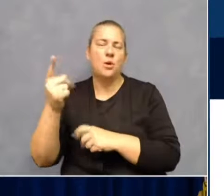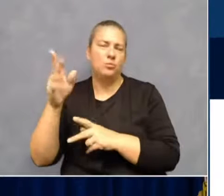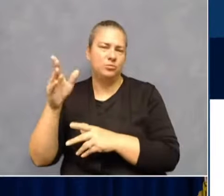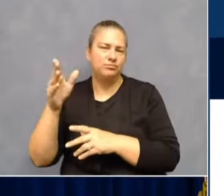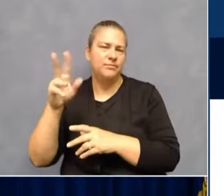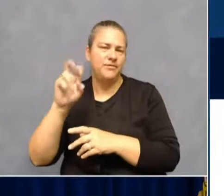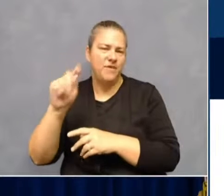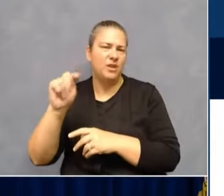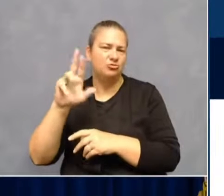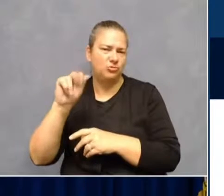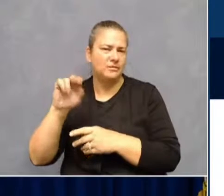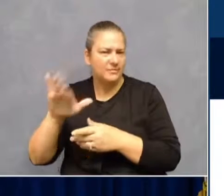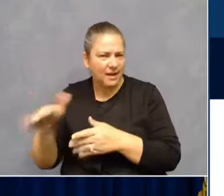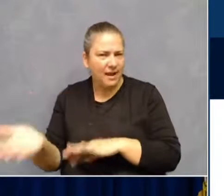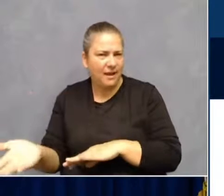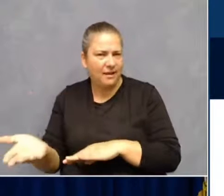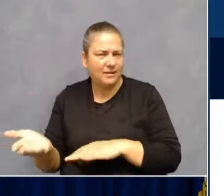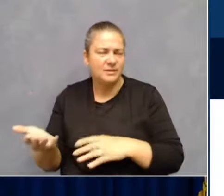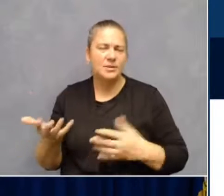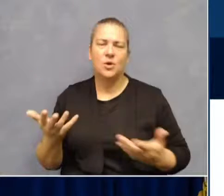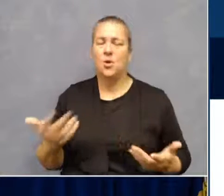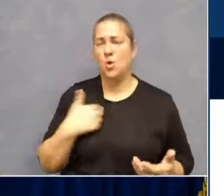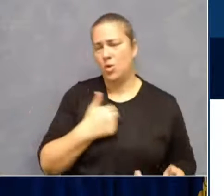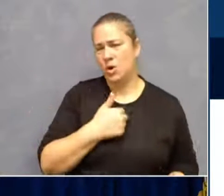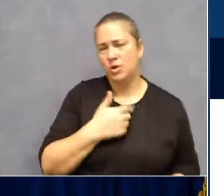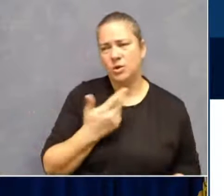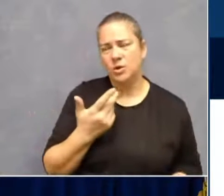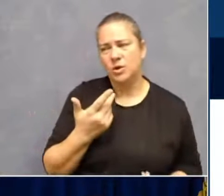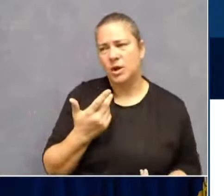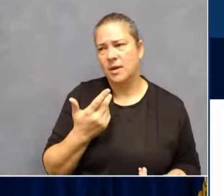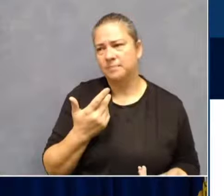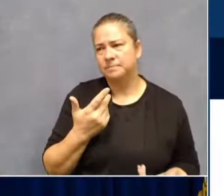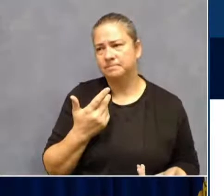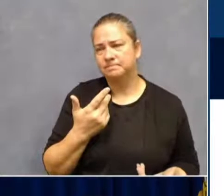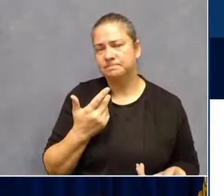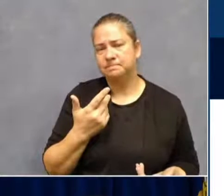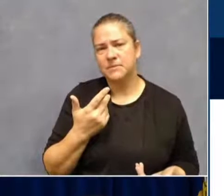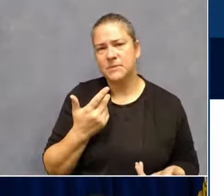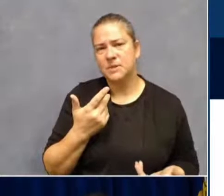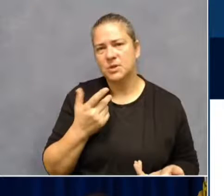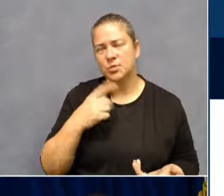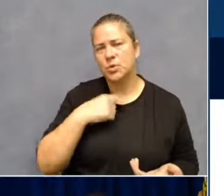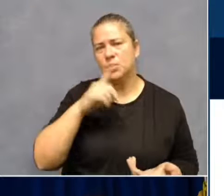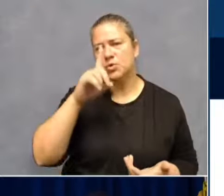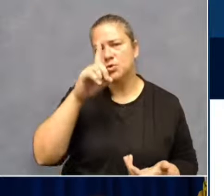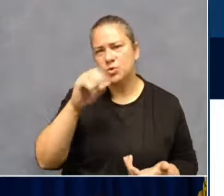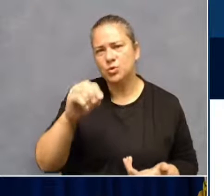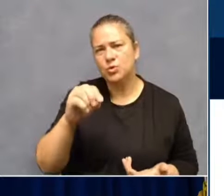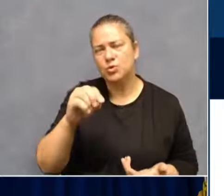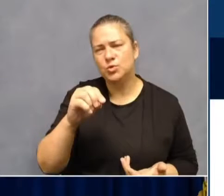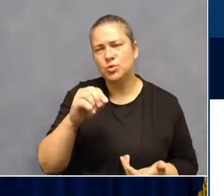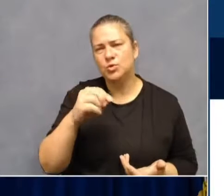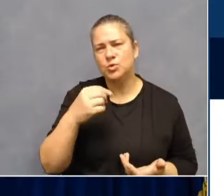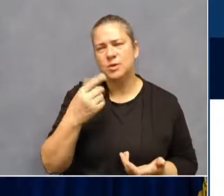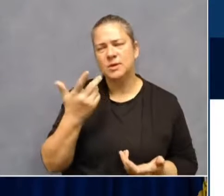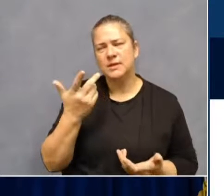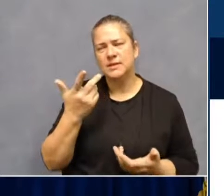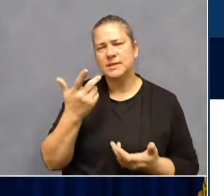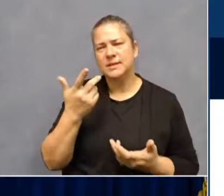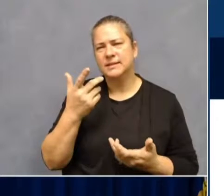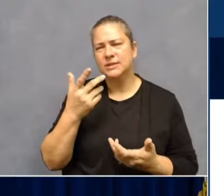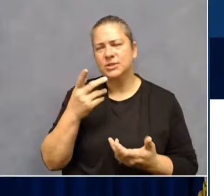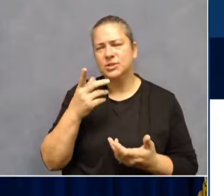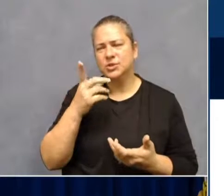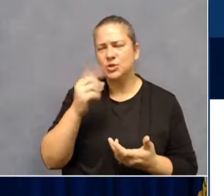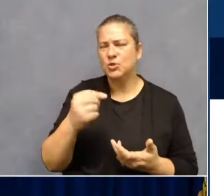steps there, and the loss of that individual is one we very sharply feel. Kentucky